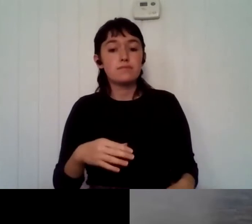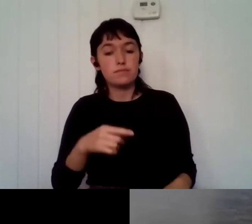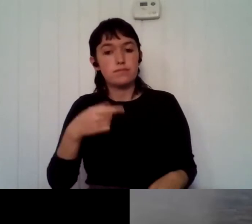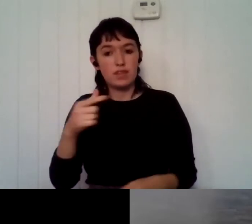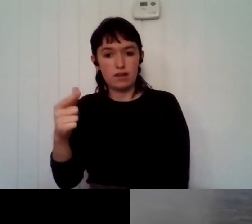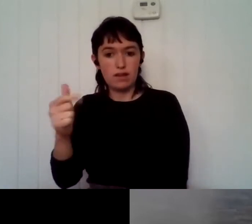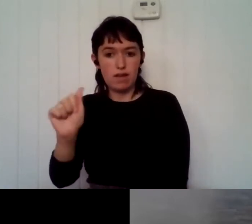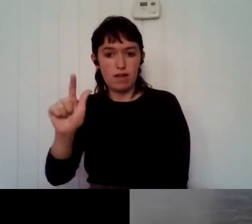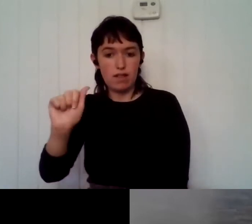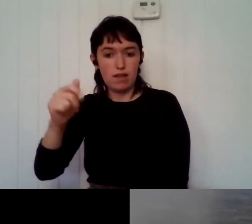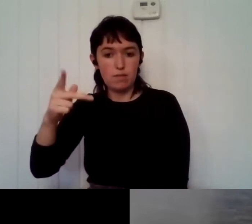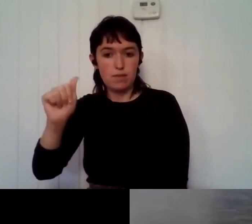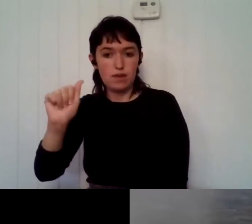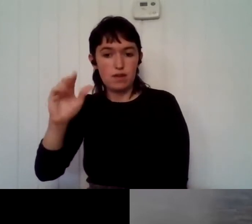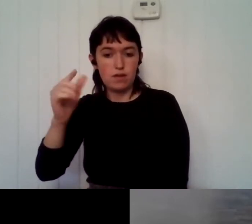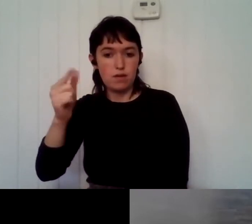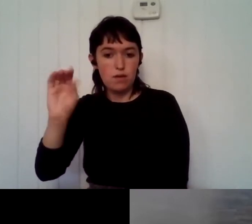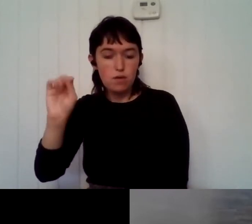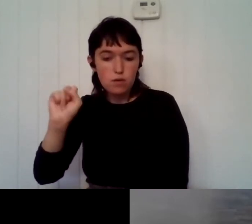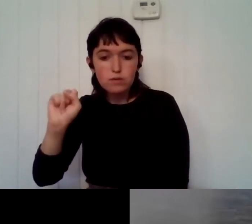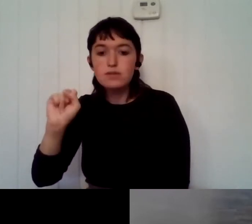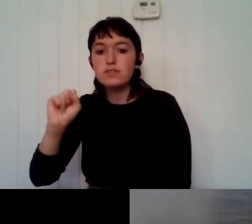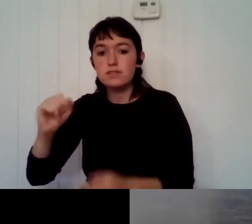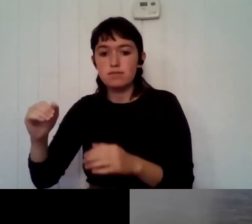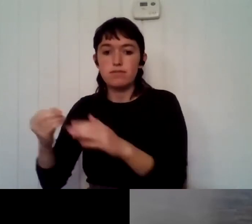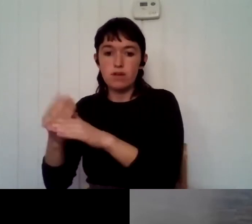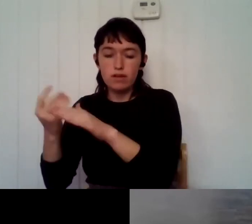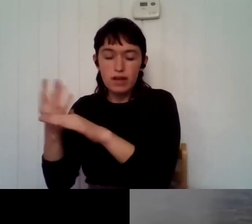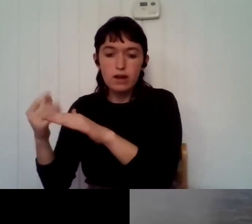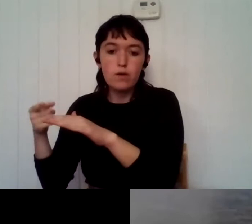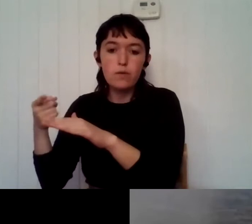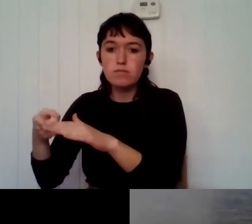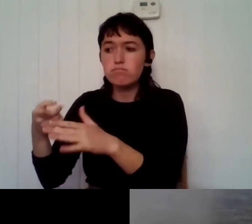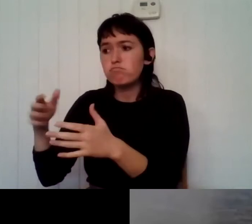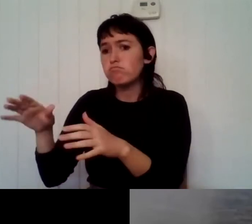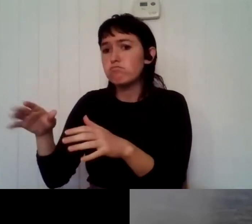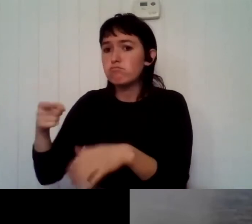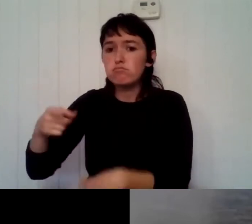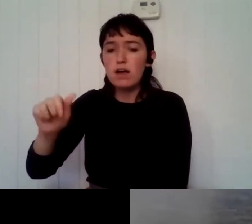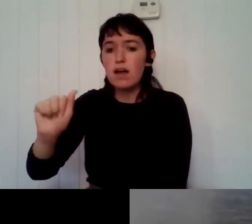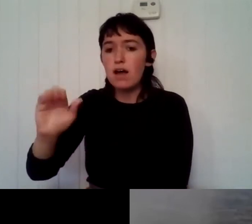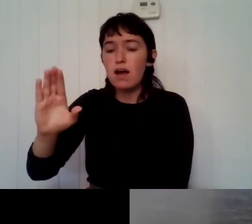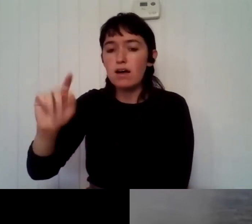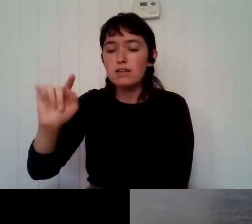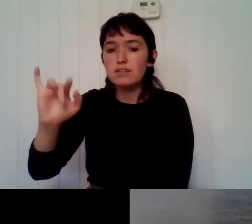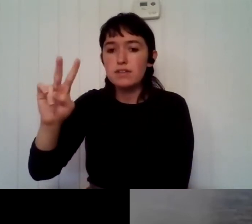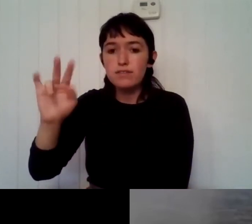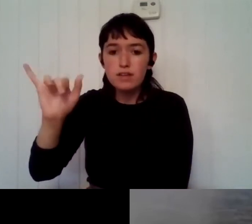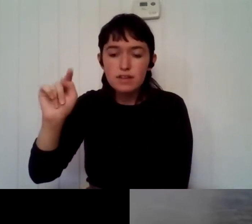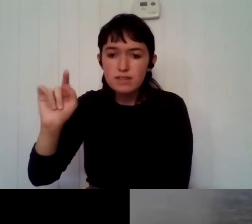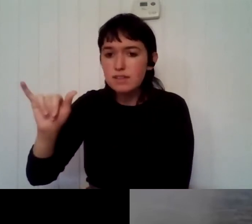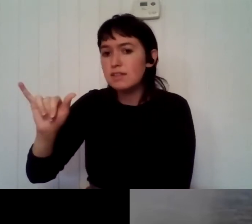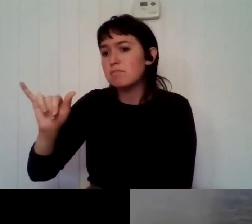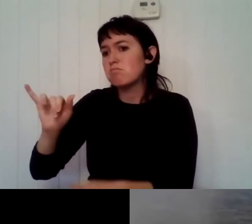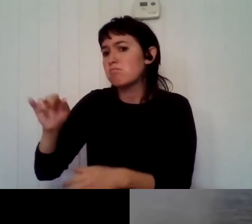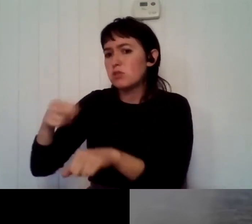were working 2 weeks ago, its activity is pretty normal. An active volcano always does something, has some